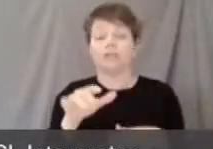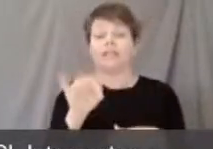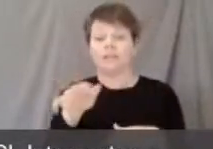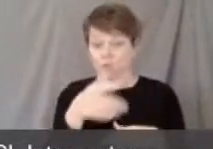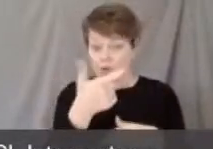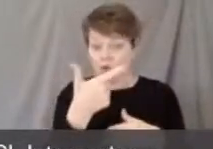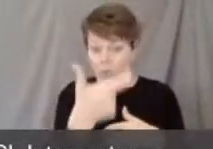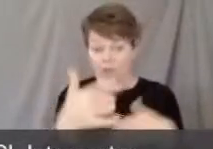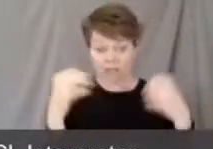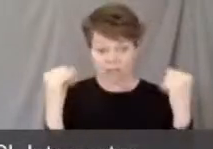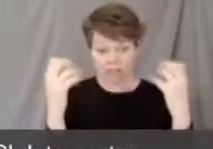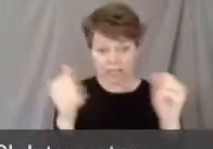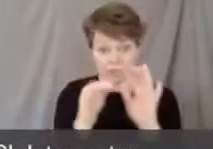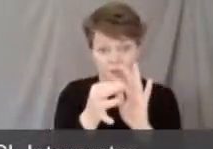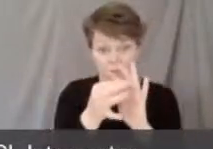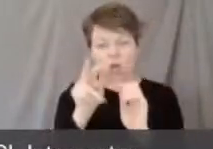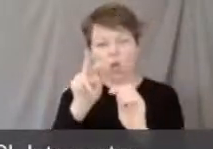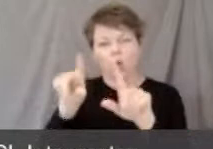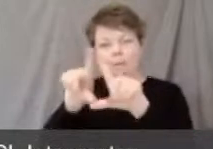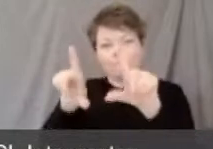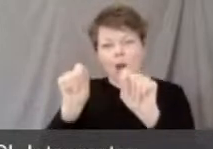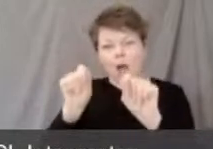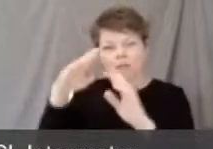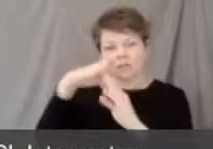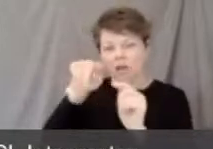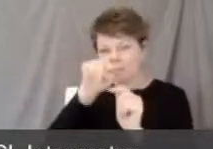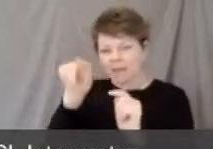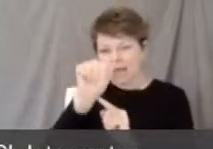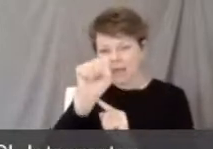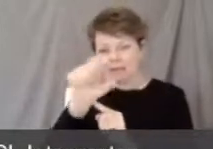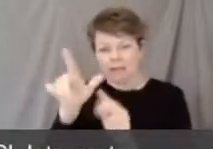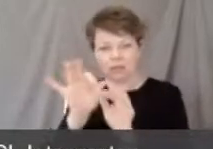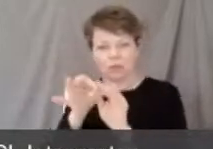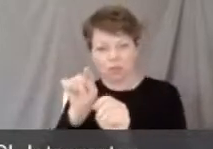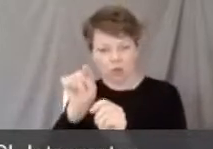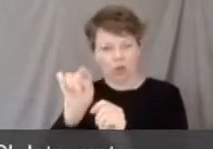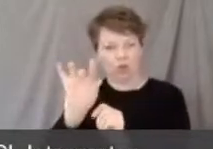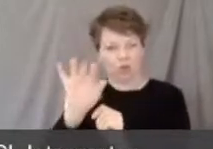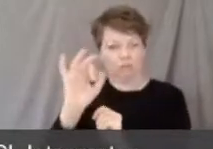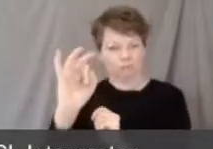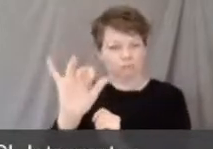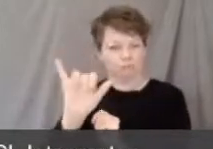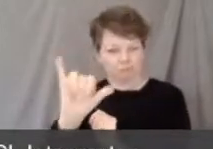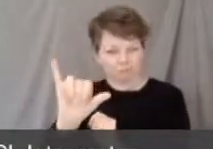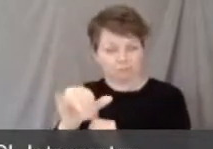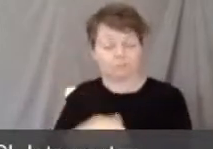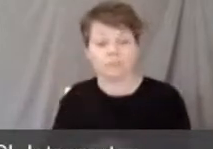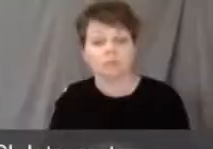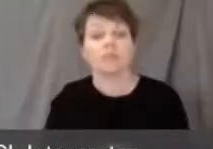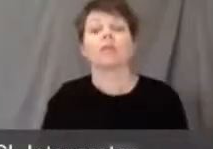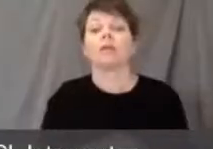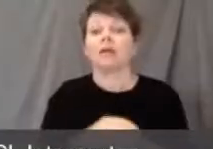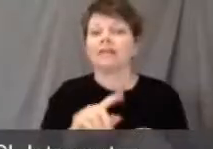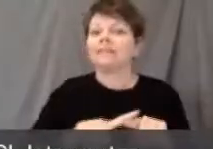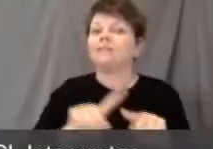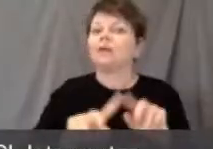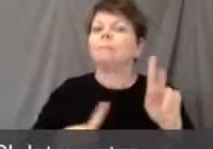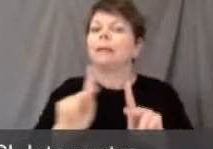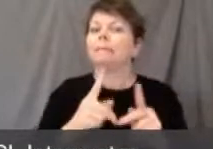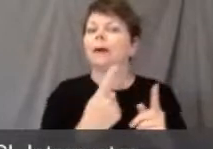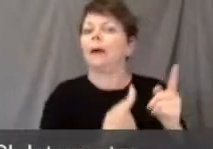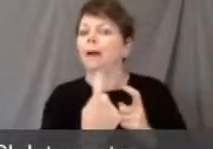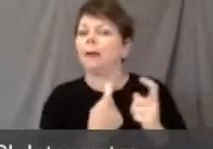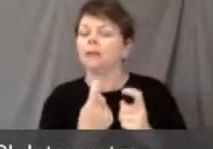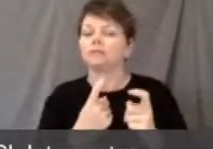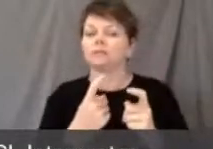ASL interpretation, please look for the box up top with that label. So we have solicited from the community a number of questions in advance related